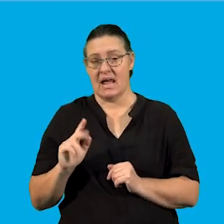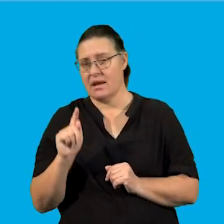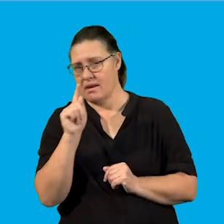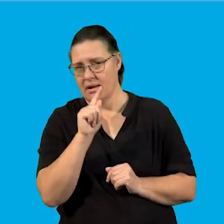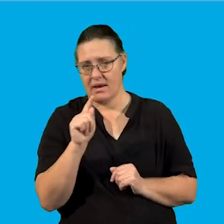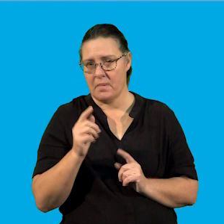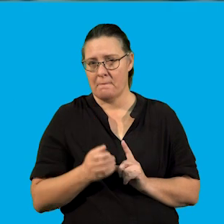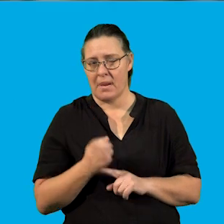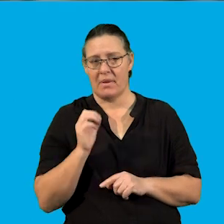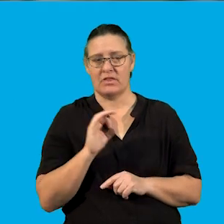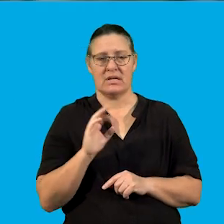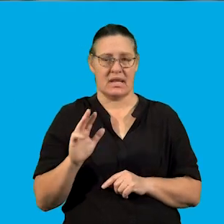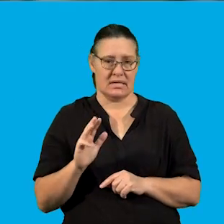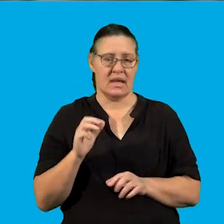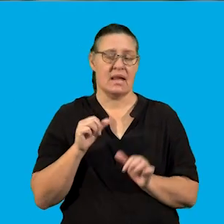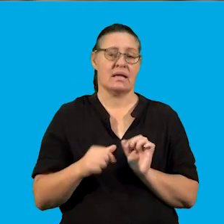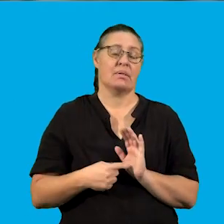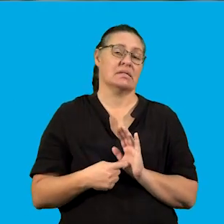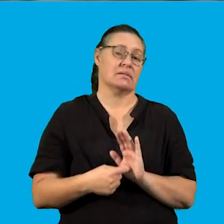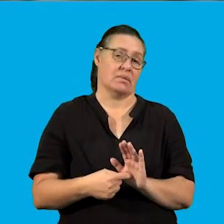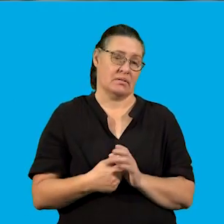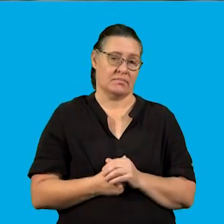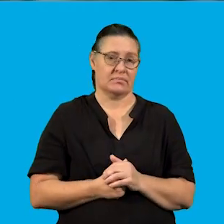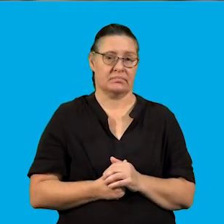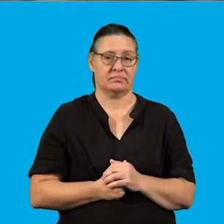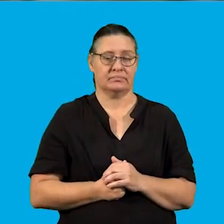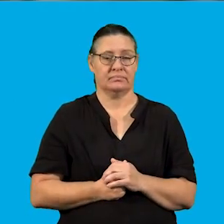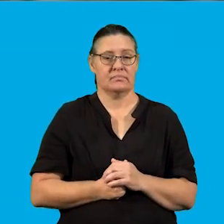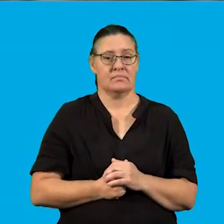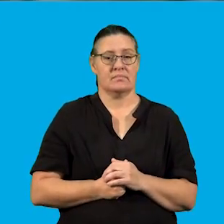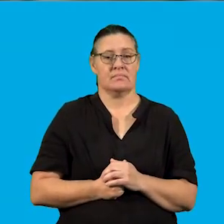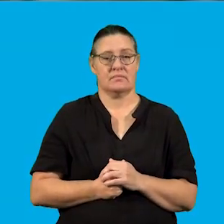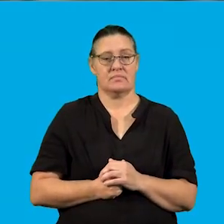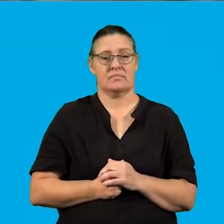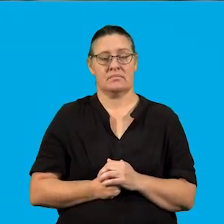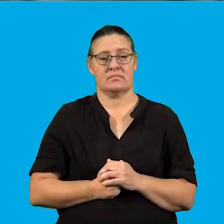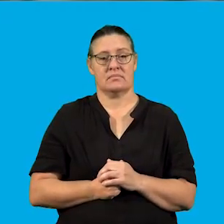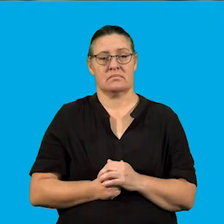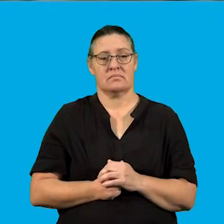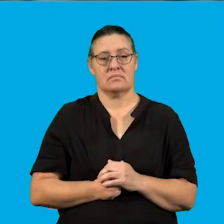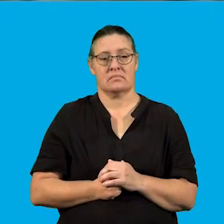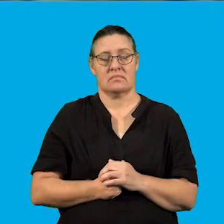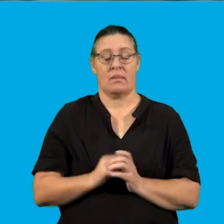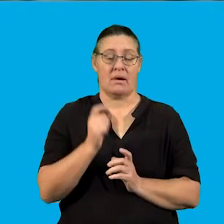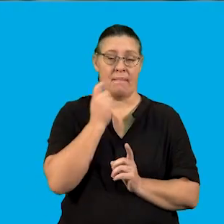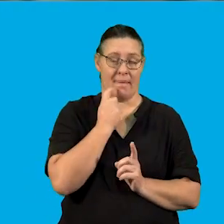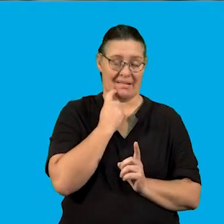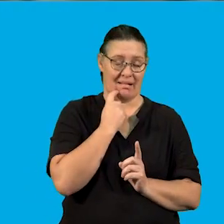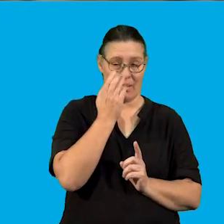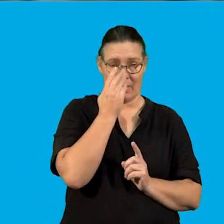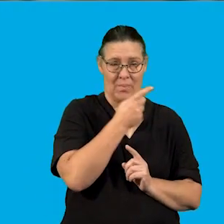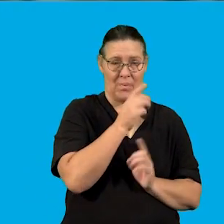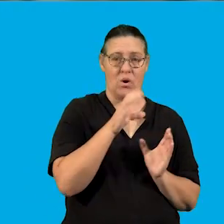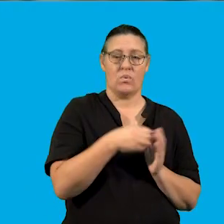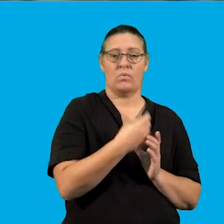find the atomic number and also find the chemical symbol of potassium. So 39, we know that potassium is a metal that is